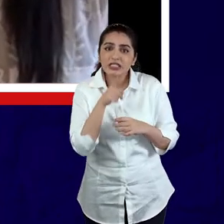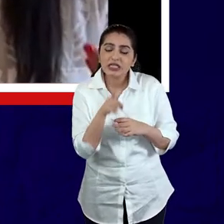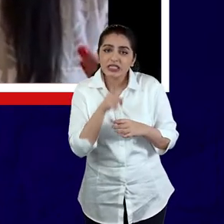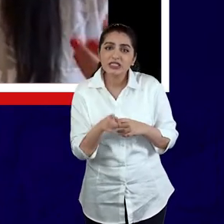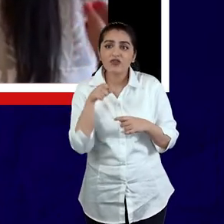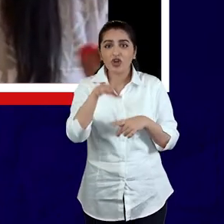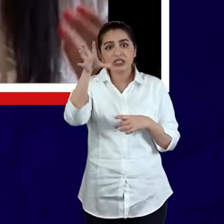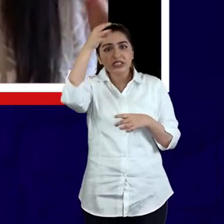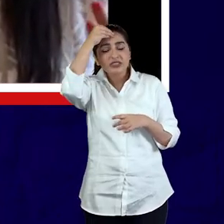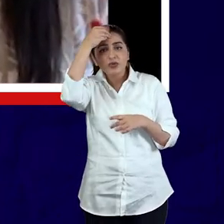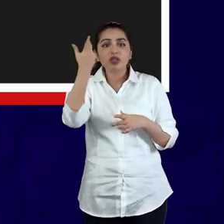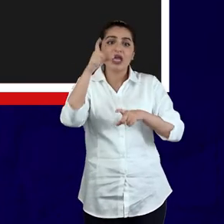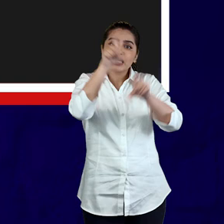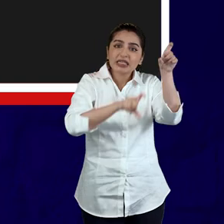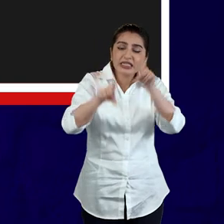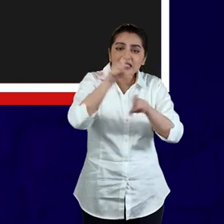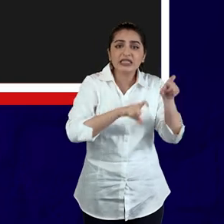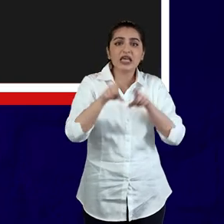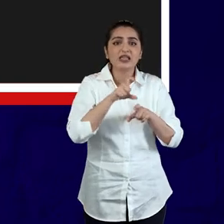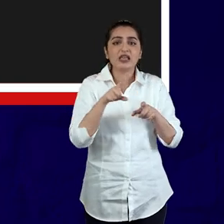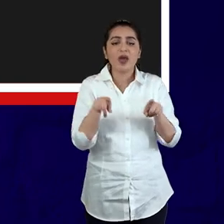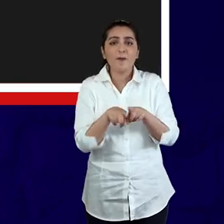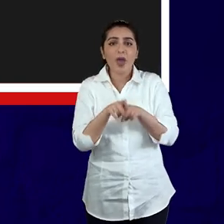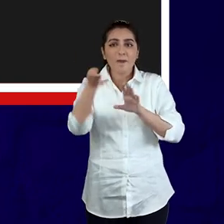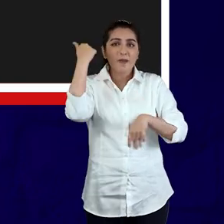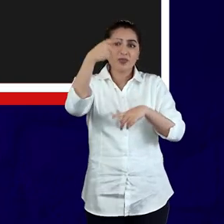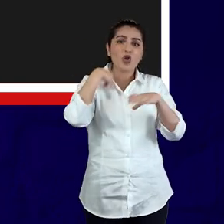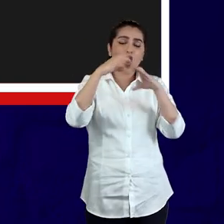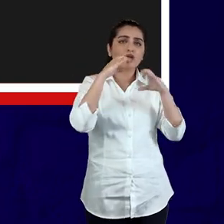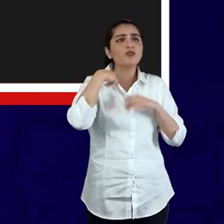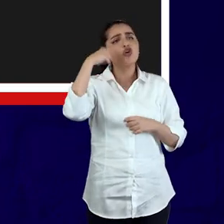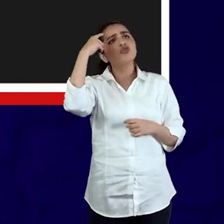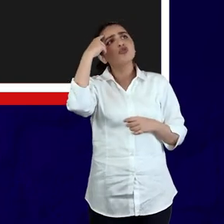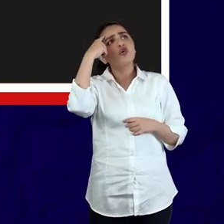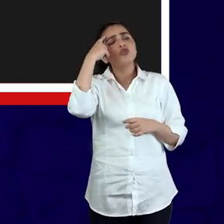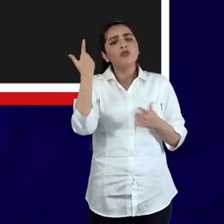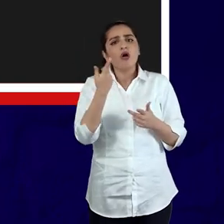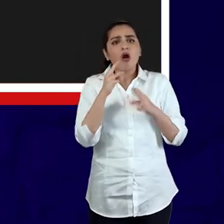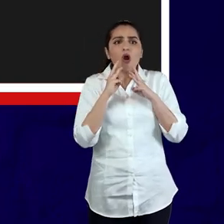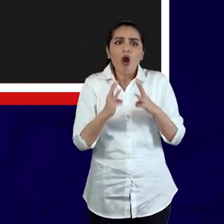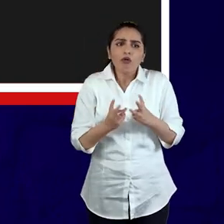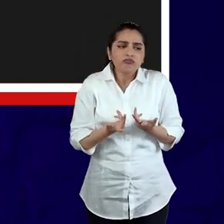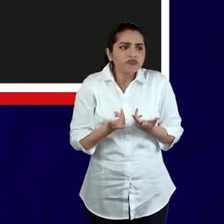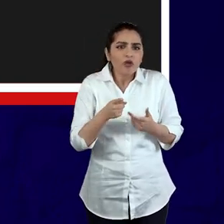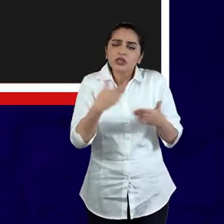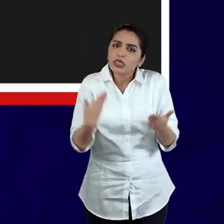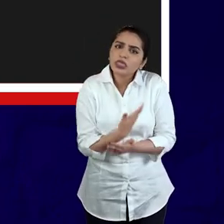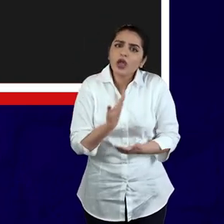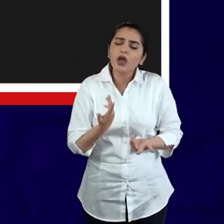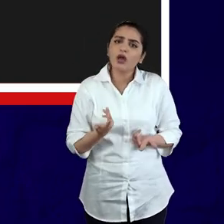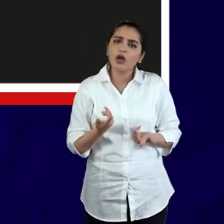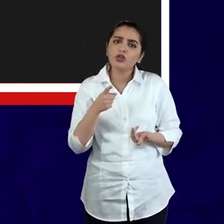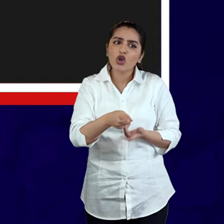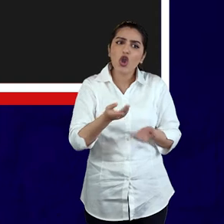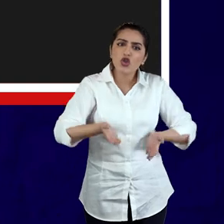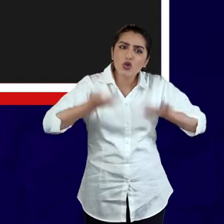the responsibility as well of the designer. That for me, when we had that conversation, I was thinking, wow, that's profound. Yeah.